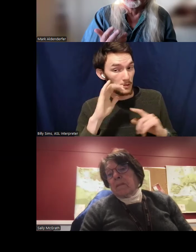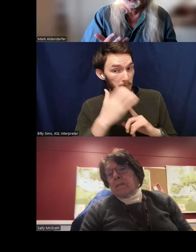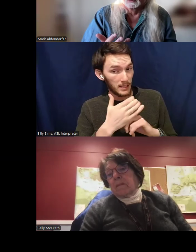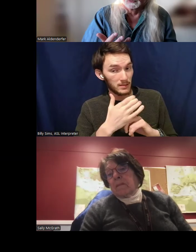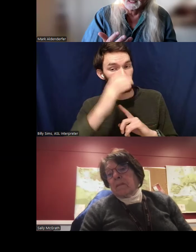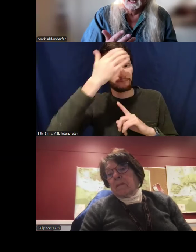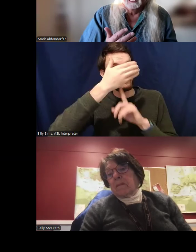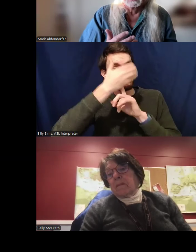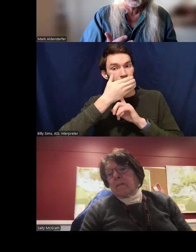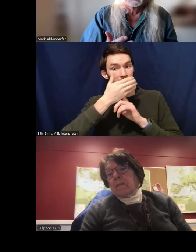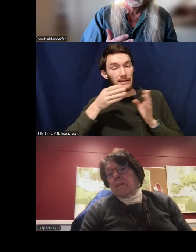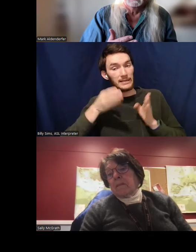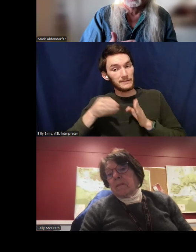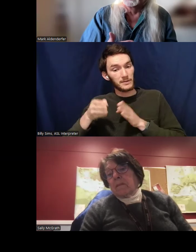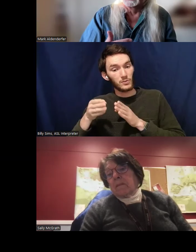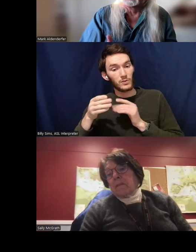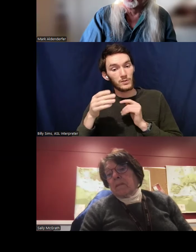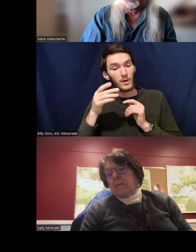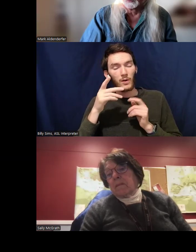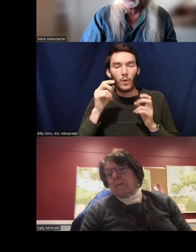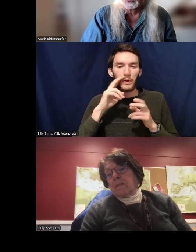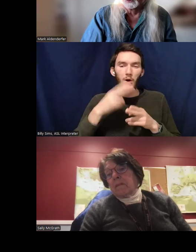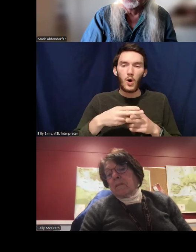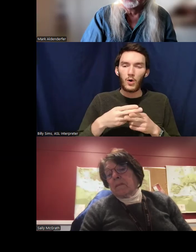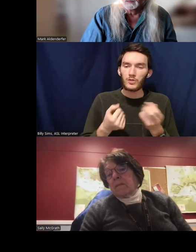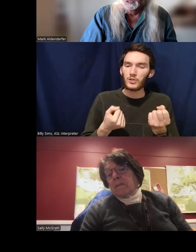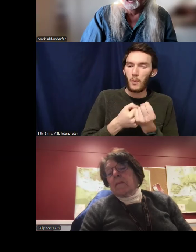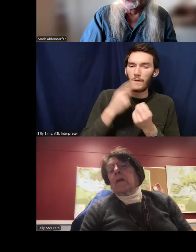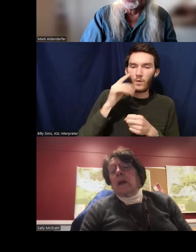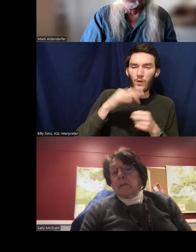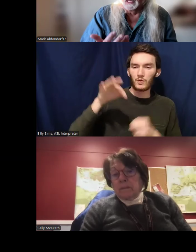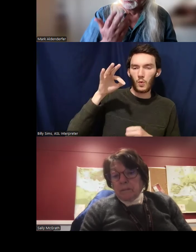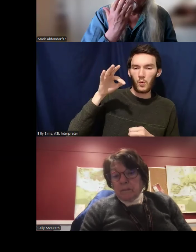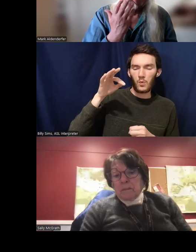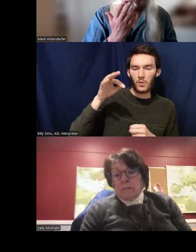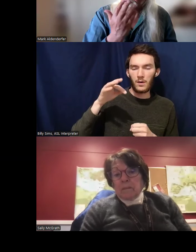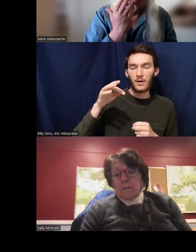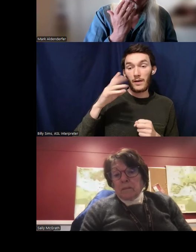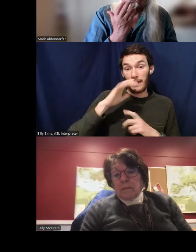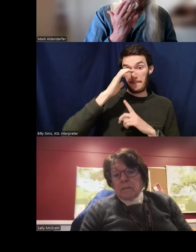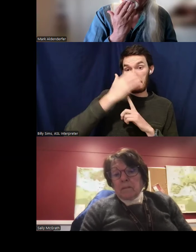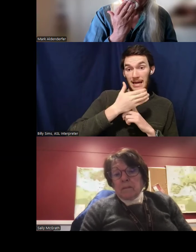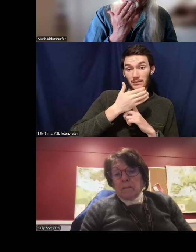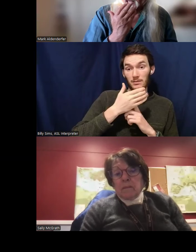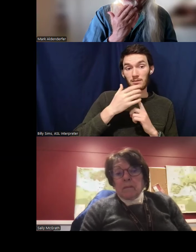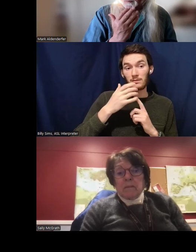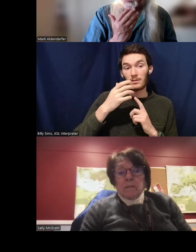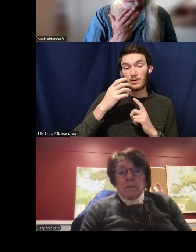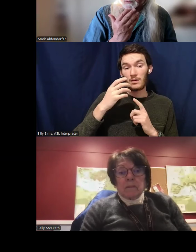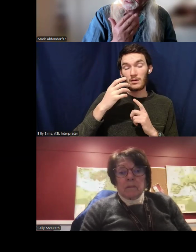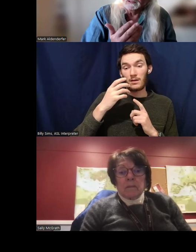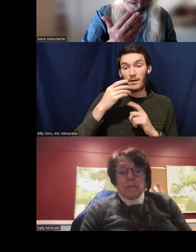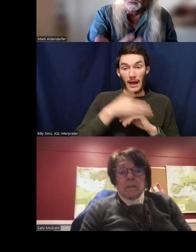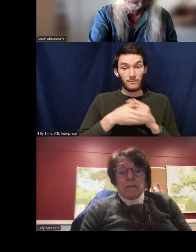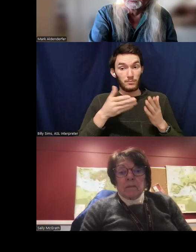of individuals as what would be called a support for the soul. And so that mask goes on, then after the person